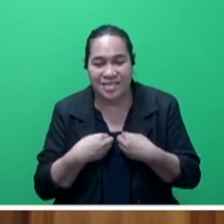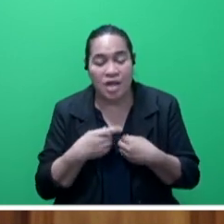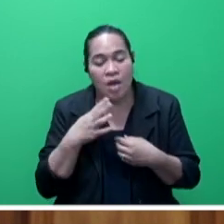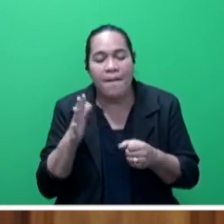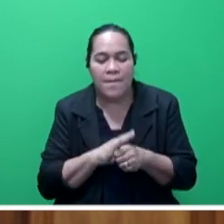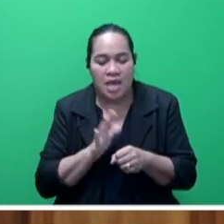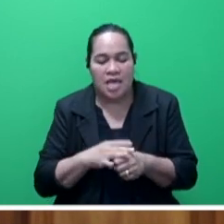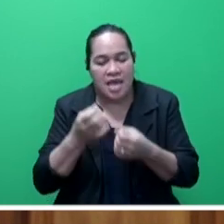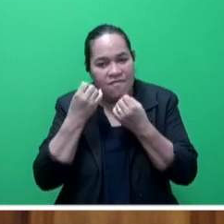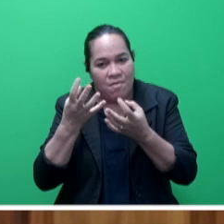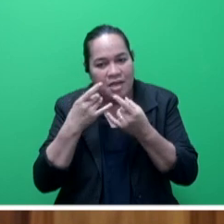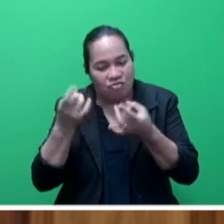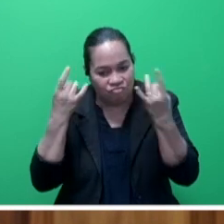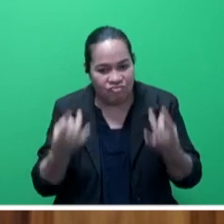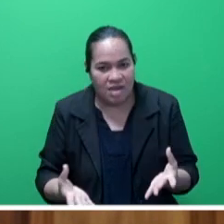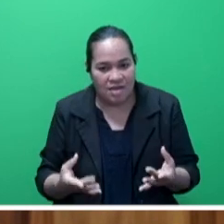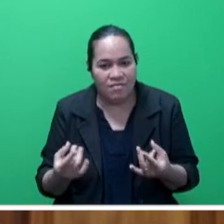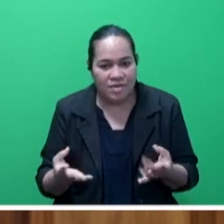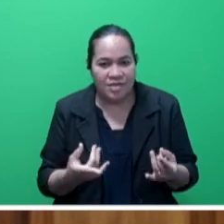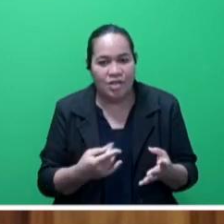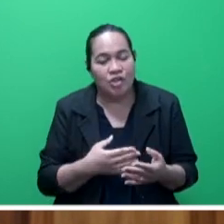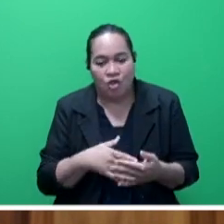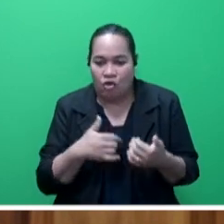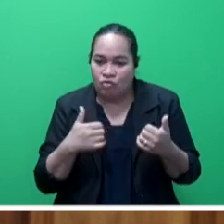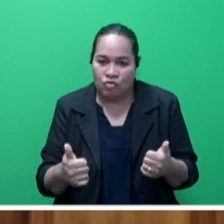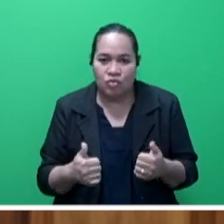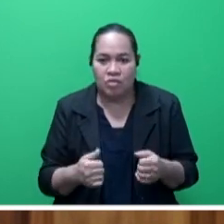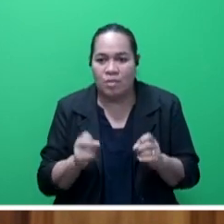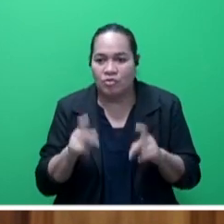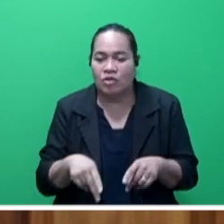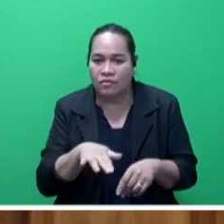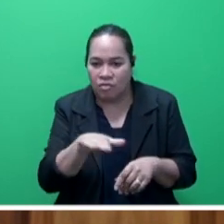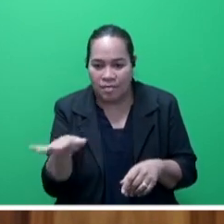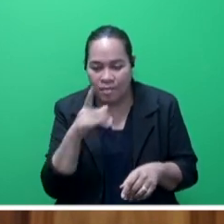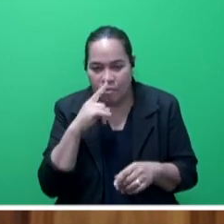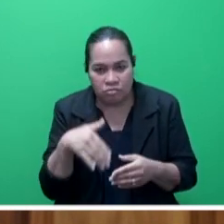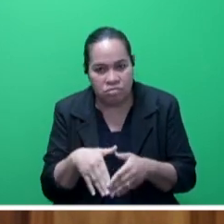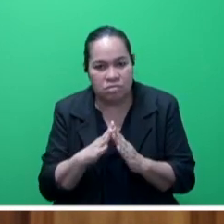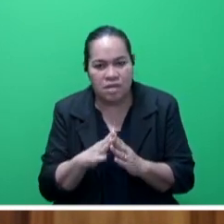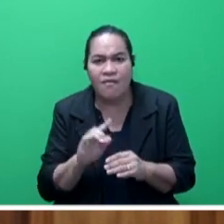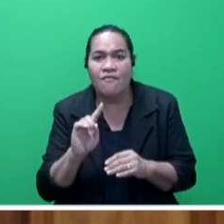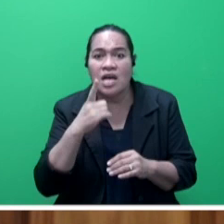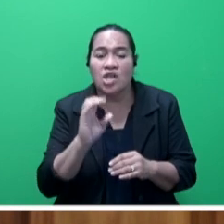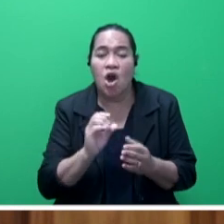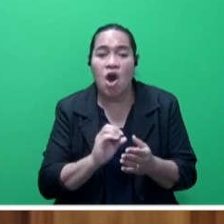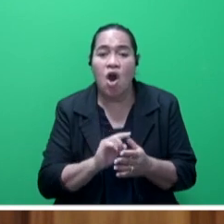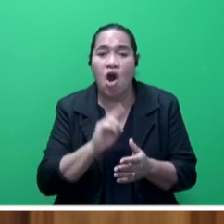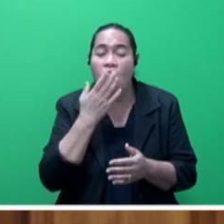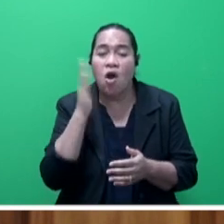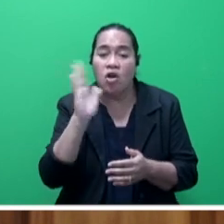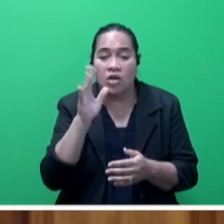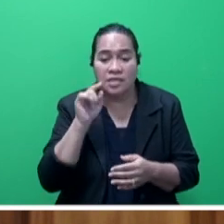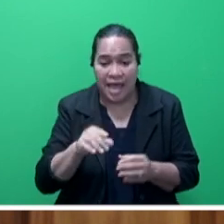making information available, we are becoming greater catalysts for businesses and investors. From the 1st of August, Honourable Speaker, sir, investing in Fiji will